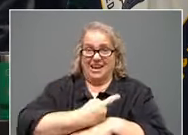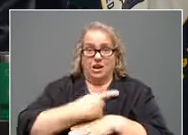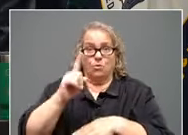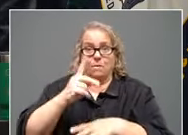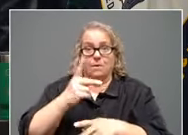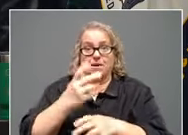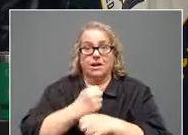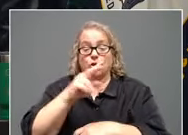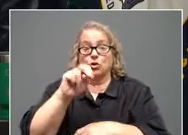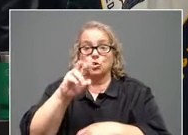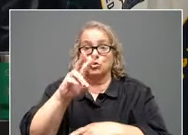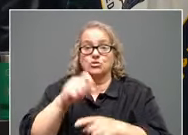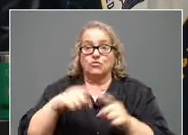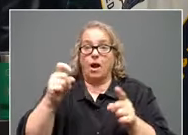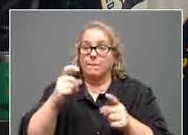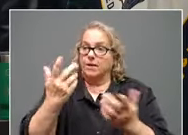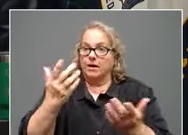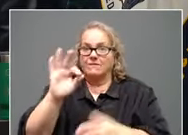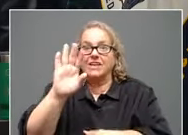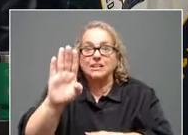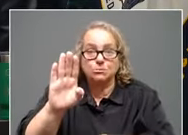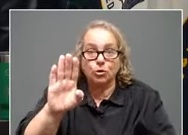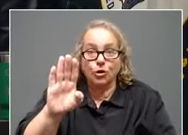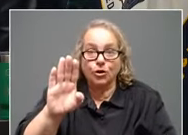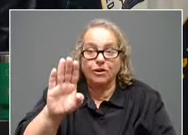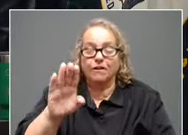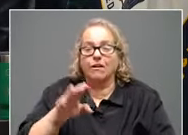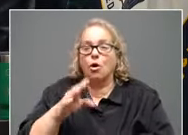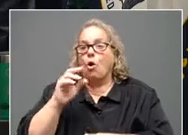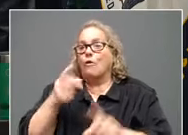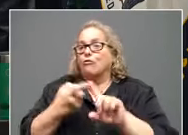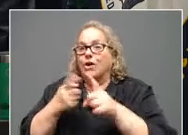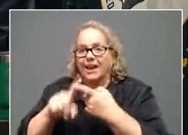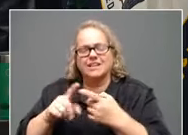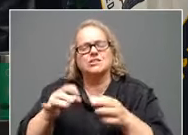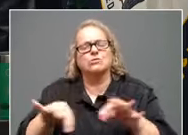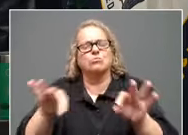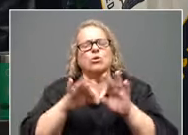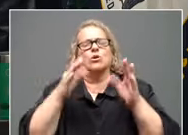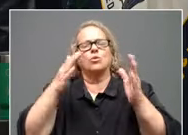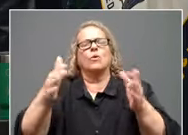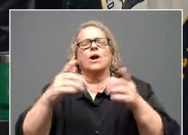a buddy on Facebook, you know, we think that this is an important way to try to get